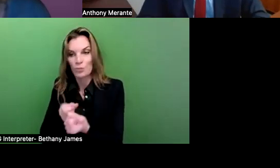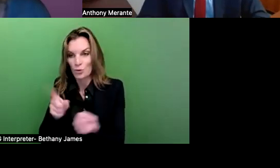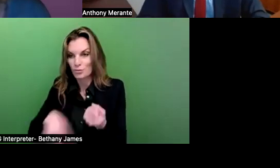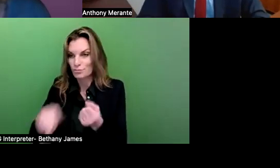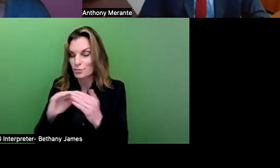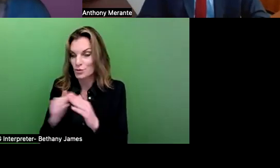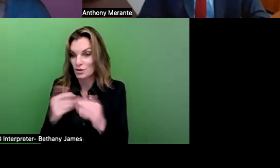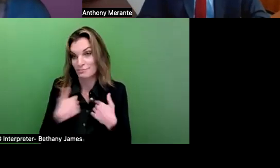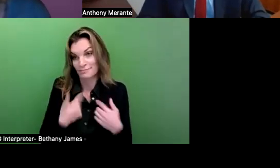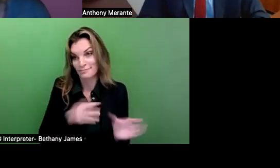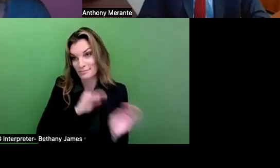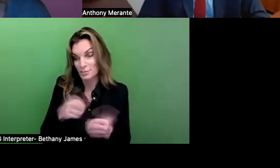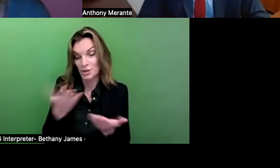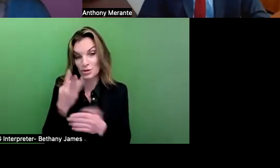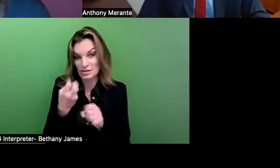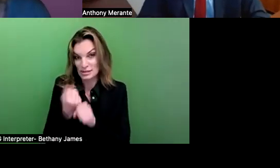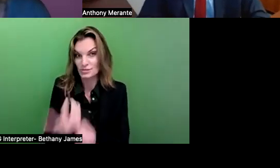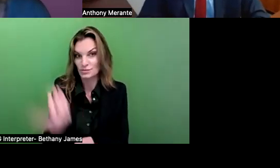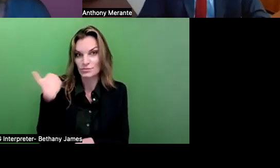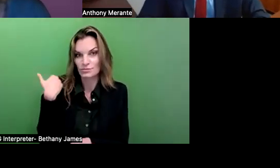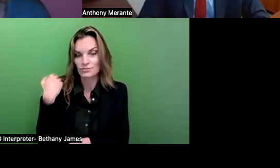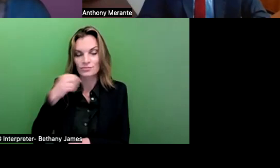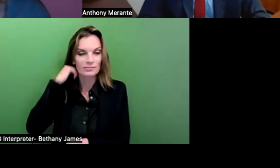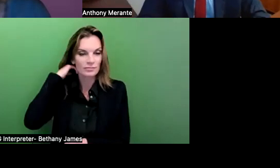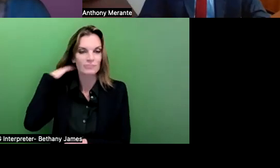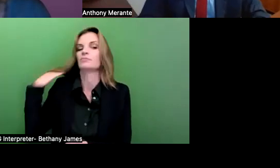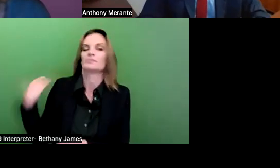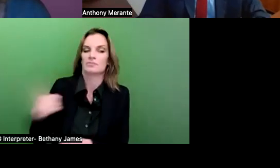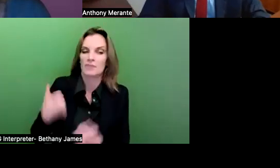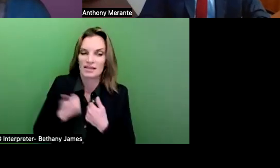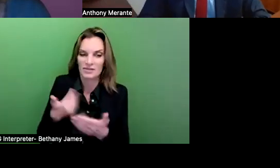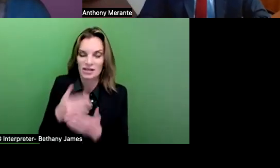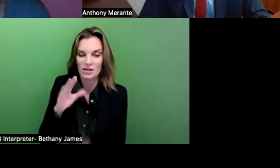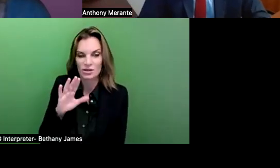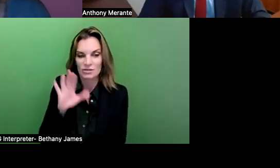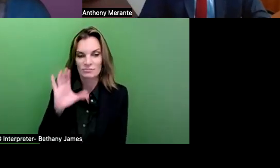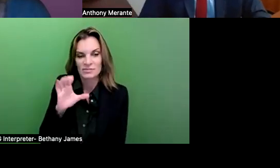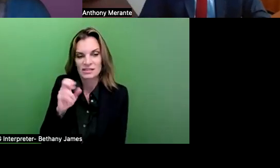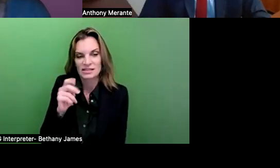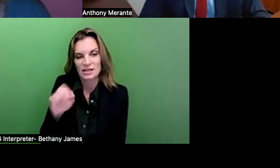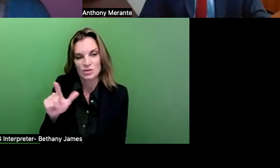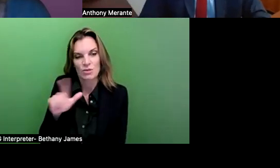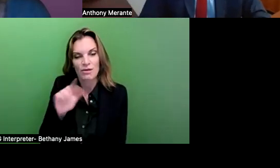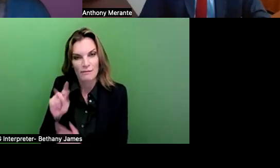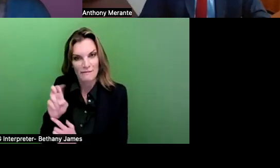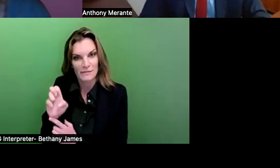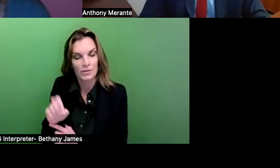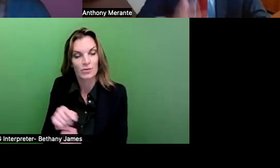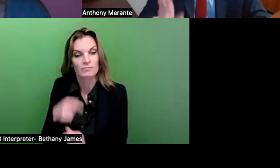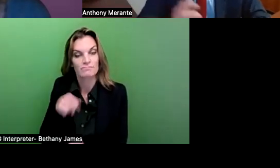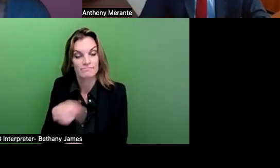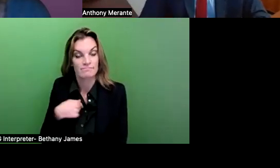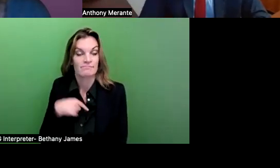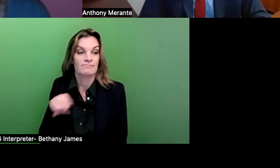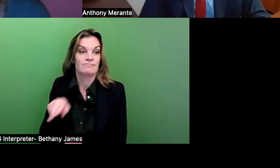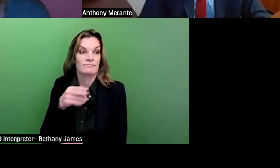I came here 6 years ago, and I live up by Central Avenue over there. And I don't know how the city could have allowed